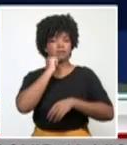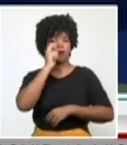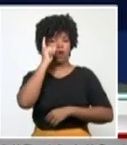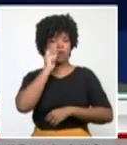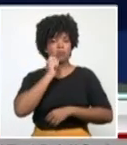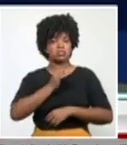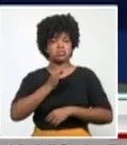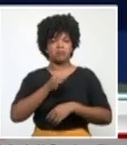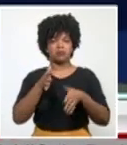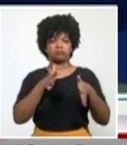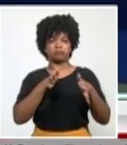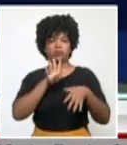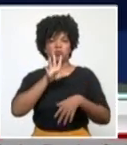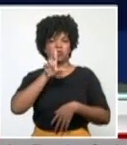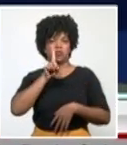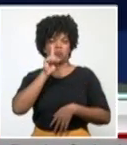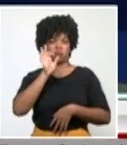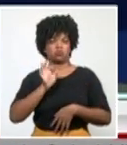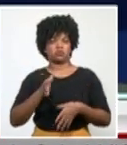50, 51 y demás.